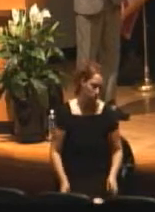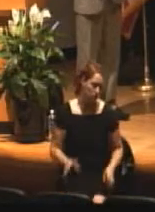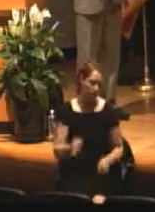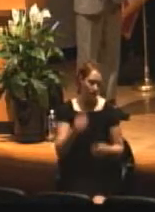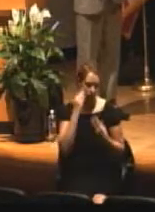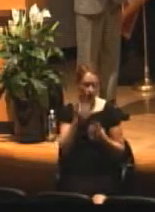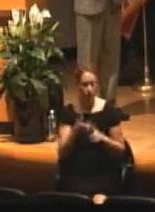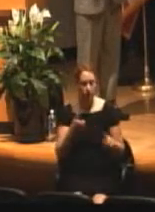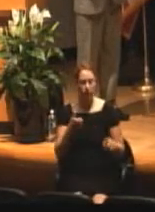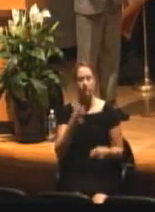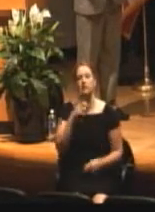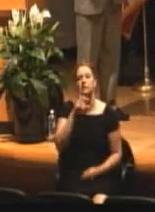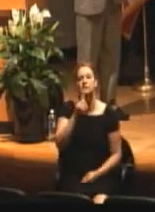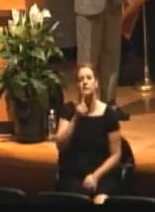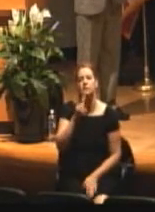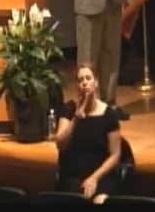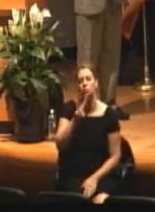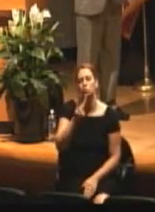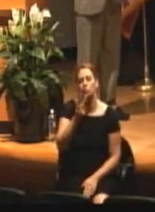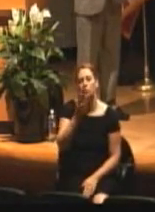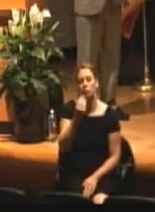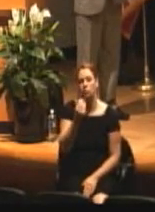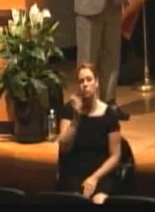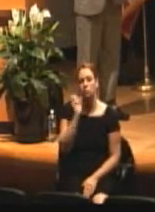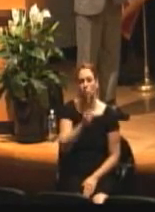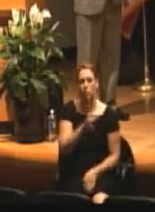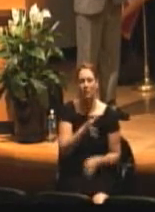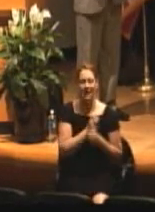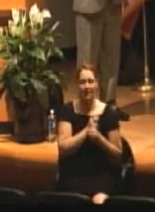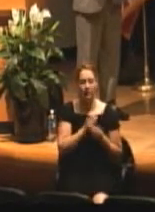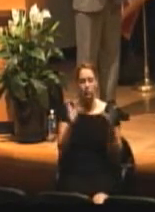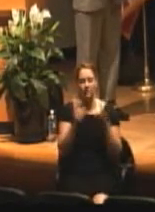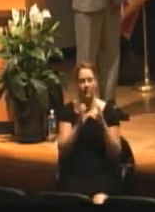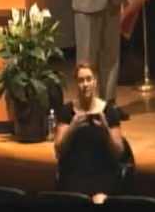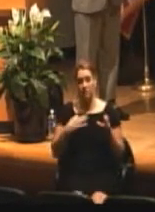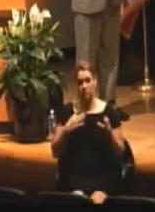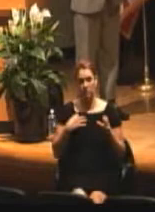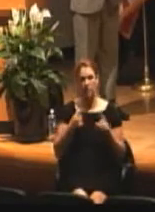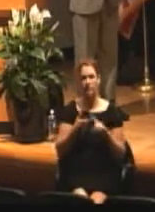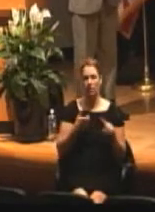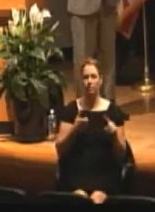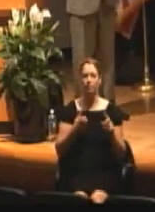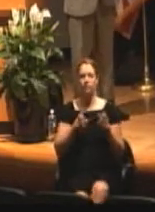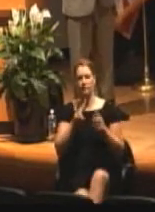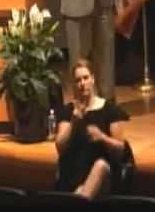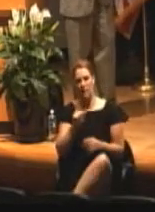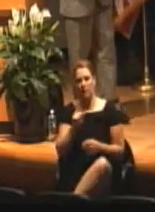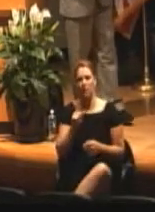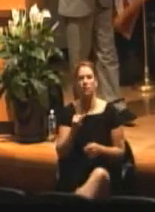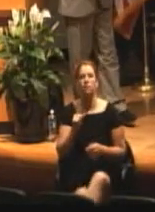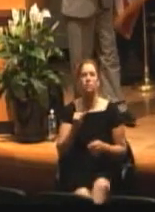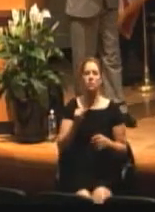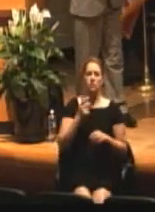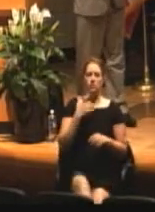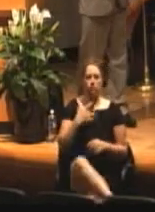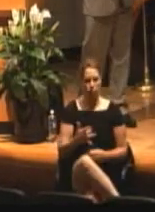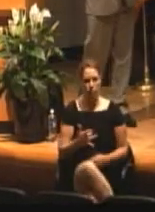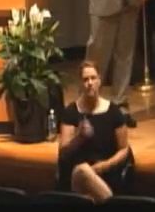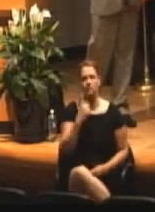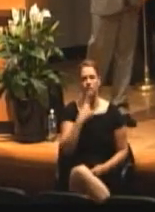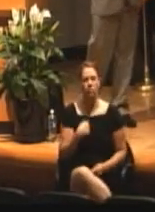the DD-214, or we get the certificate of eligibility from VA, and usually it'll give us that information and tell me right away, hey, this is